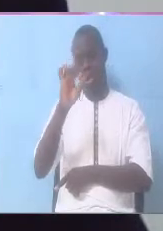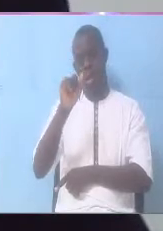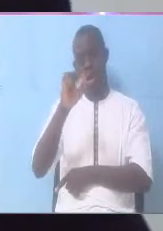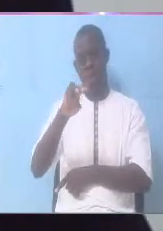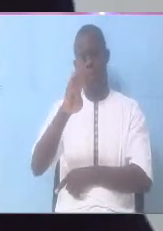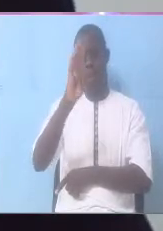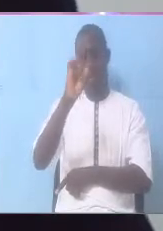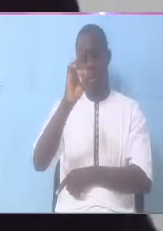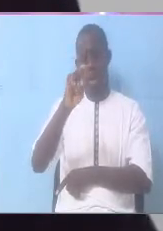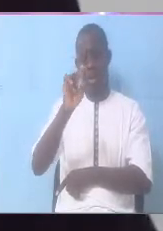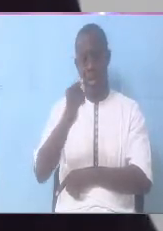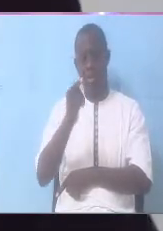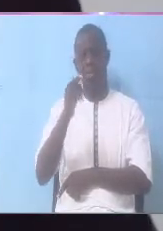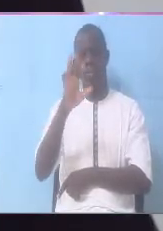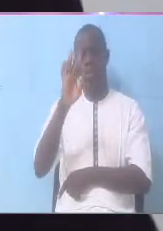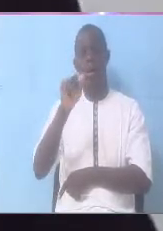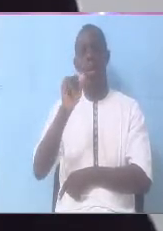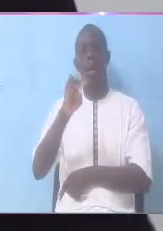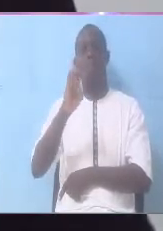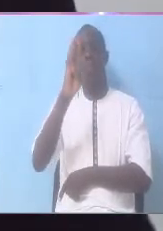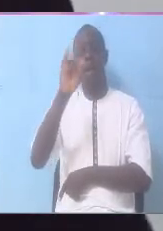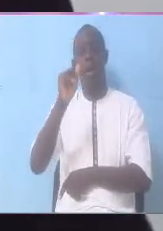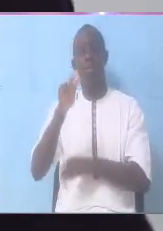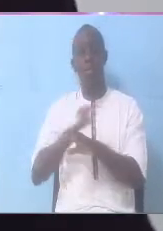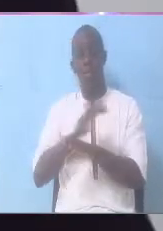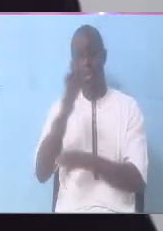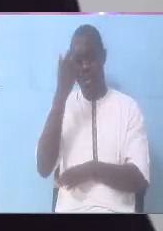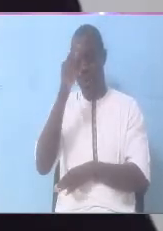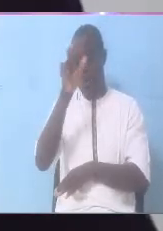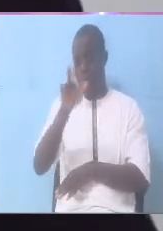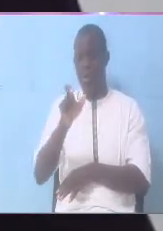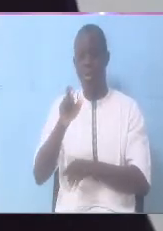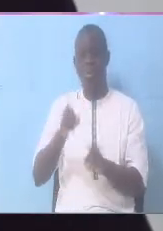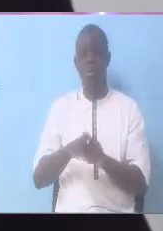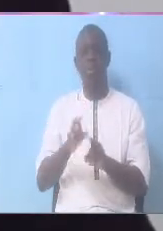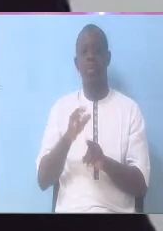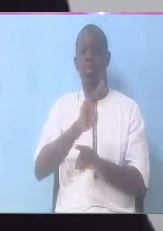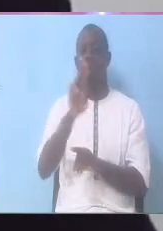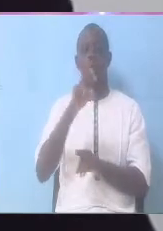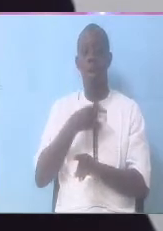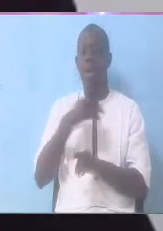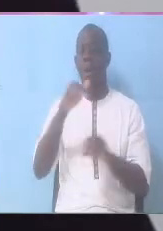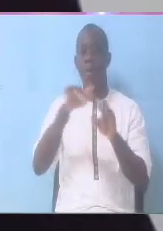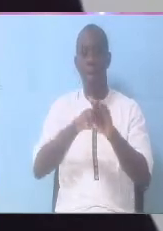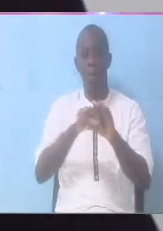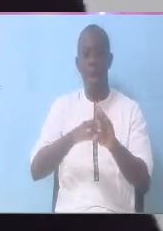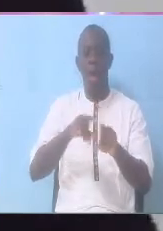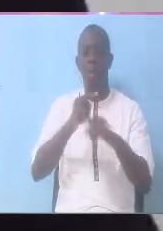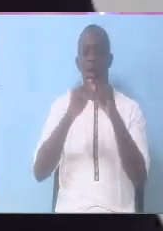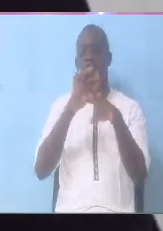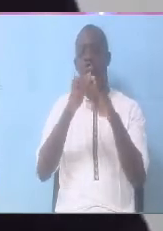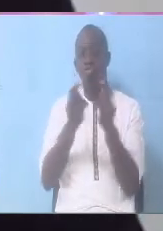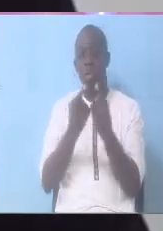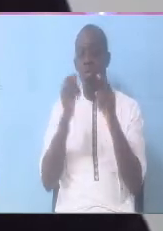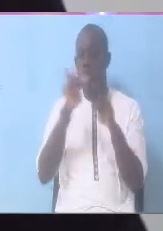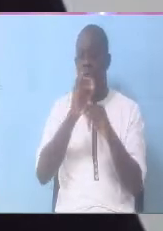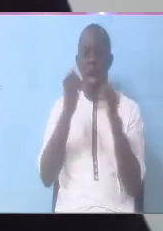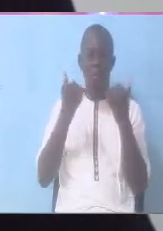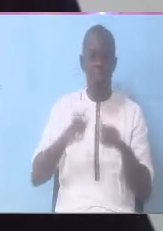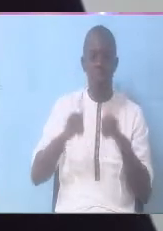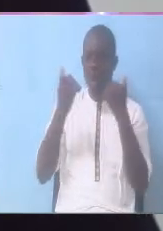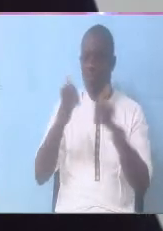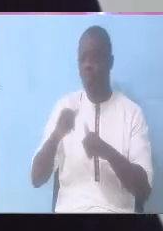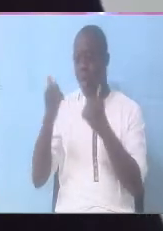This Tumbul Tamba was the center. I said because he had a friction with Jammeh. This time around, he wanted to make sure Jammeh, he win Jammeh's confidence. He was at the center of